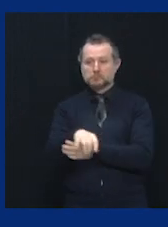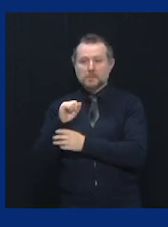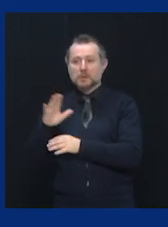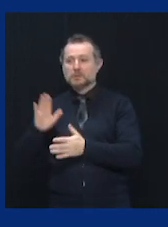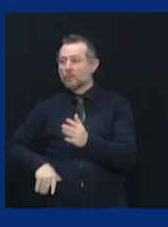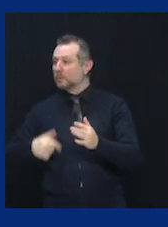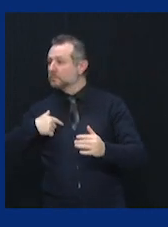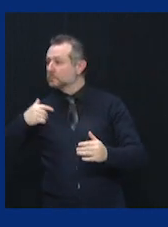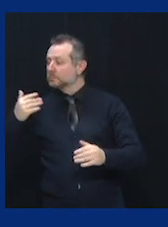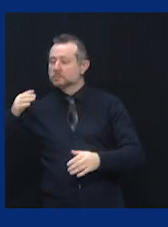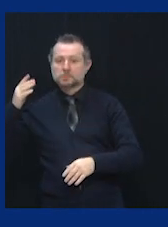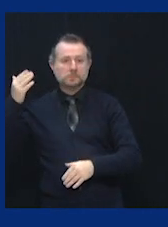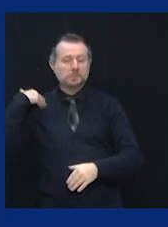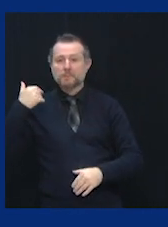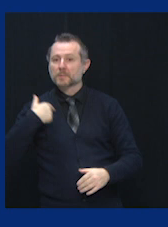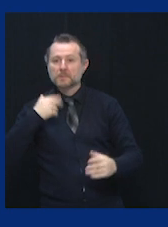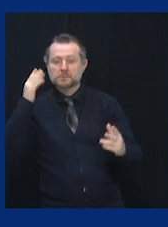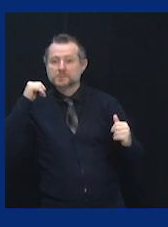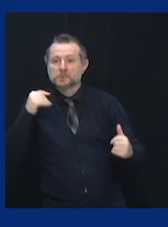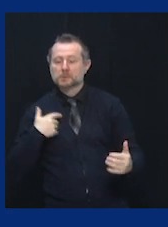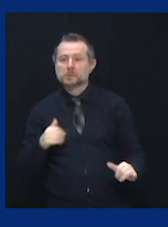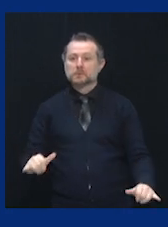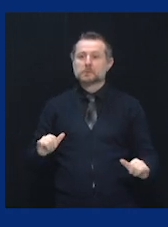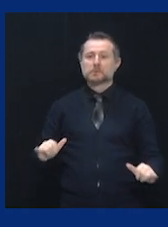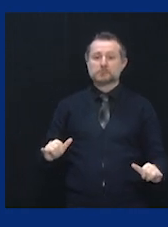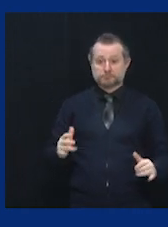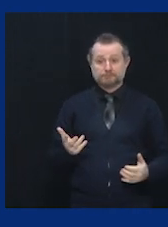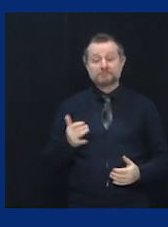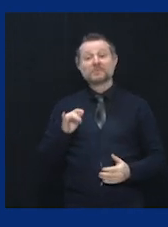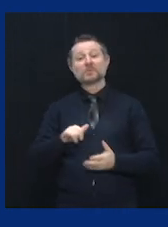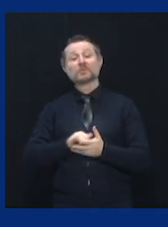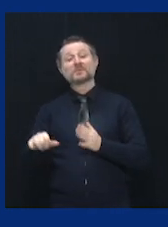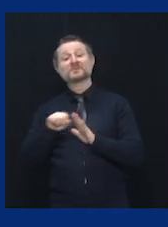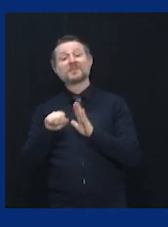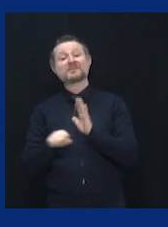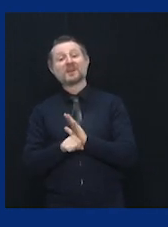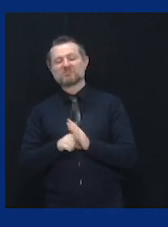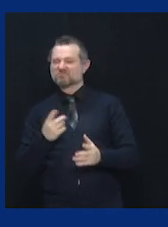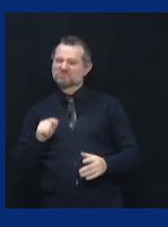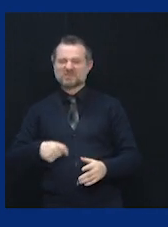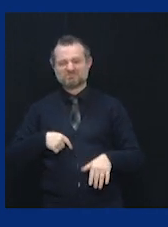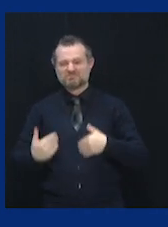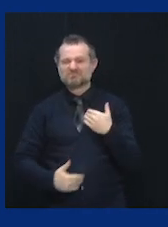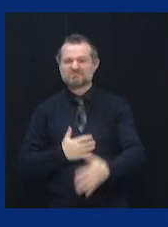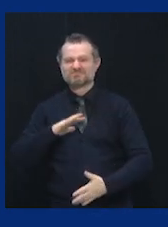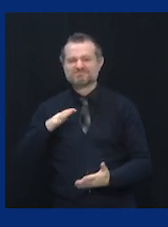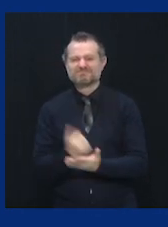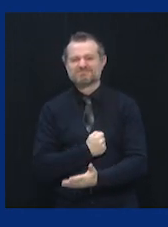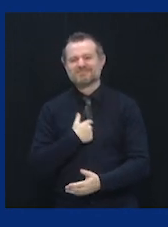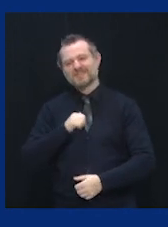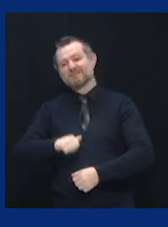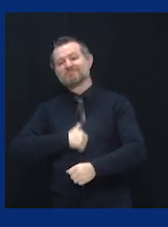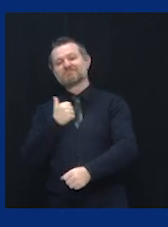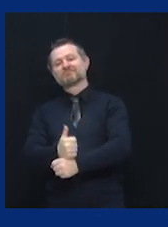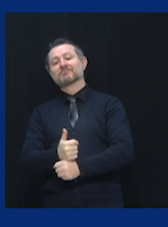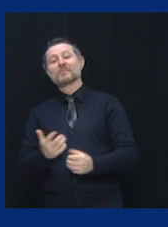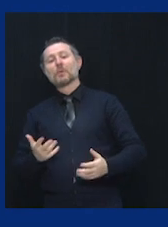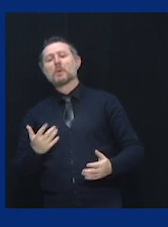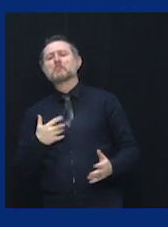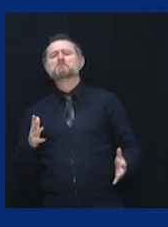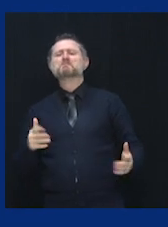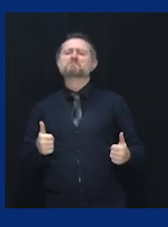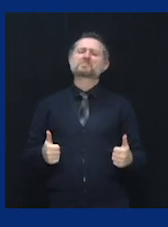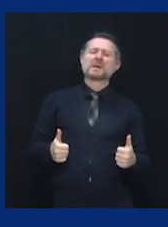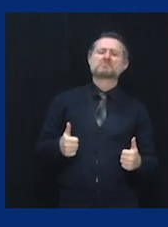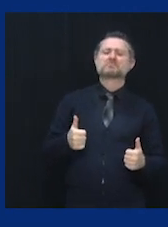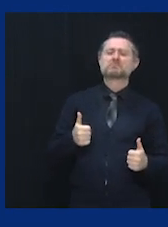State is using the opportunity to put in what I believe is going to be the best public health operation in the United